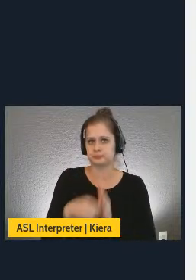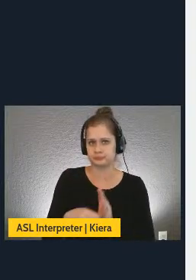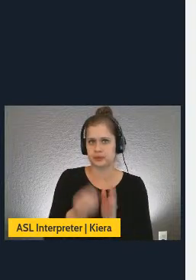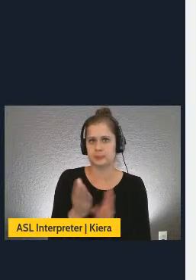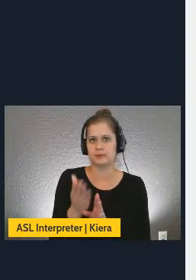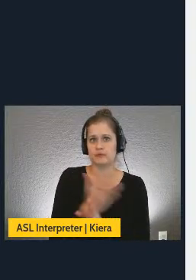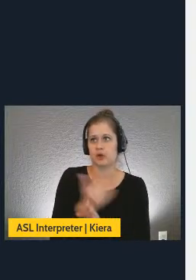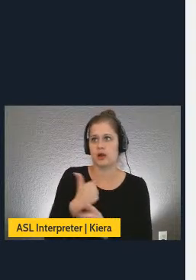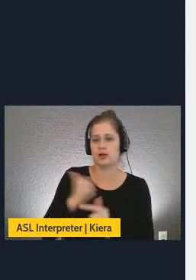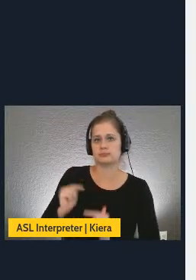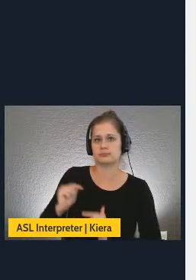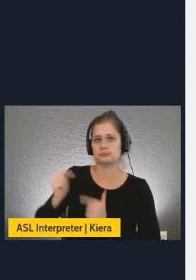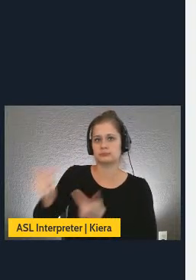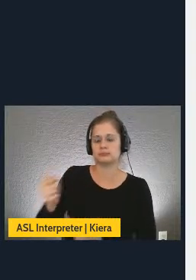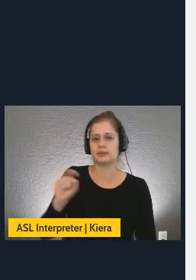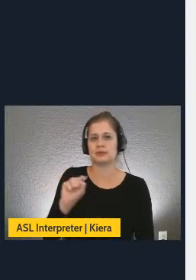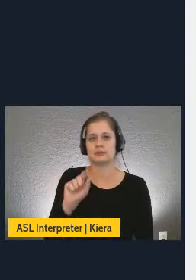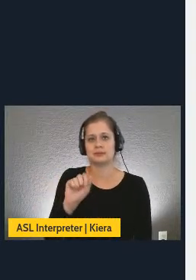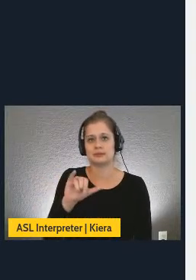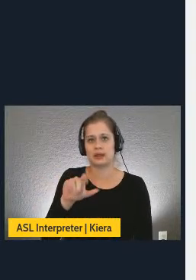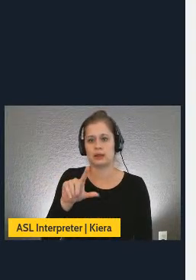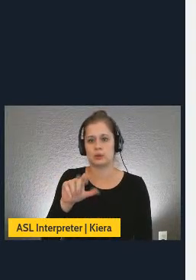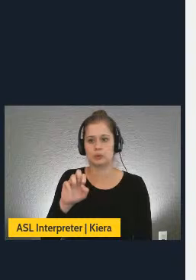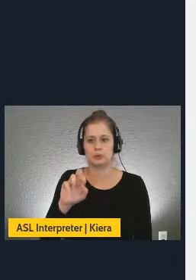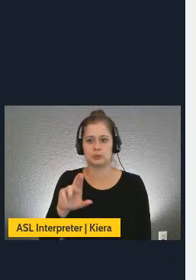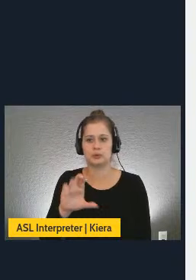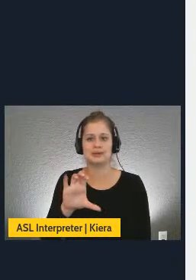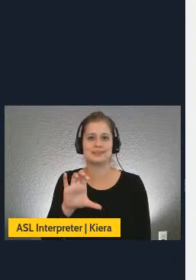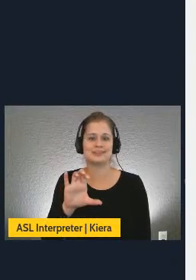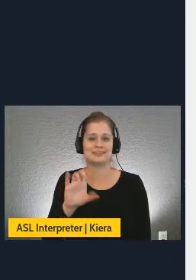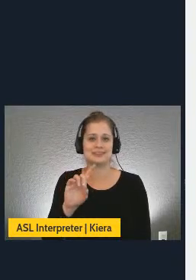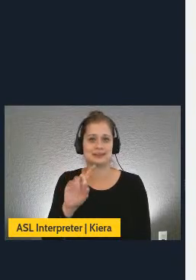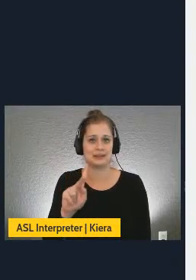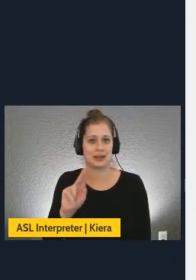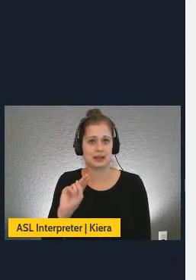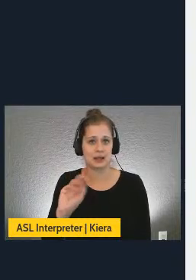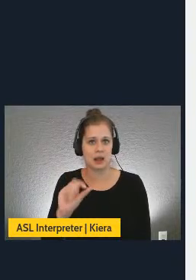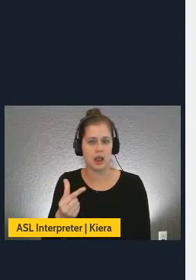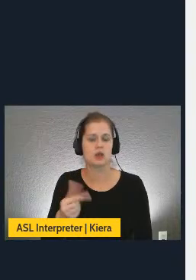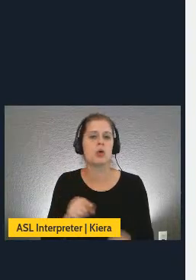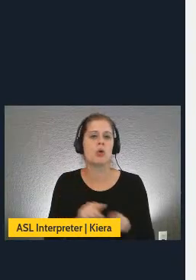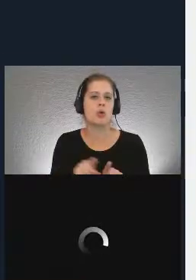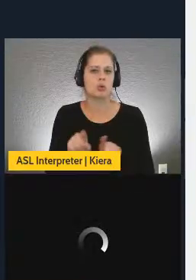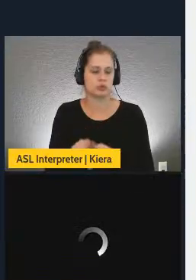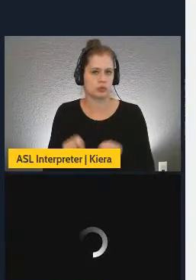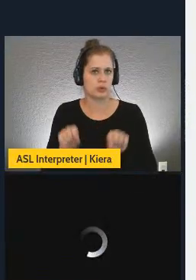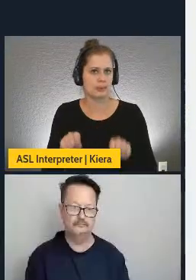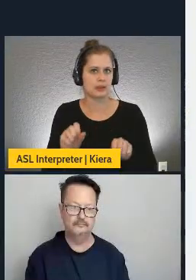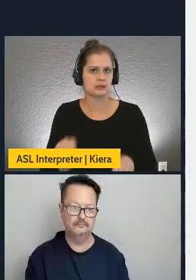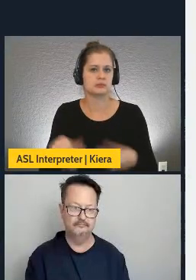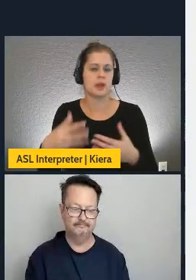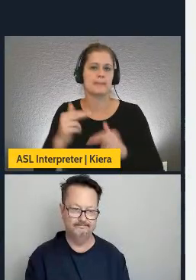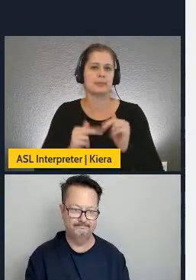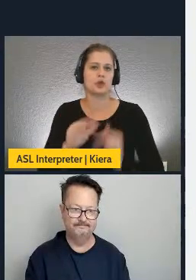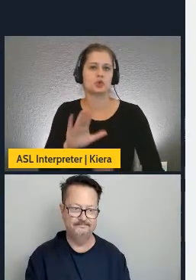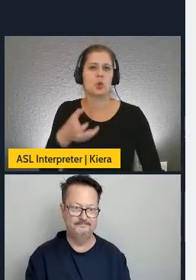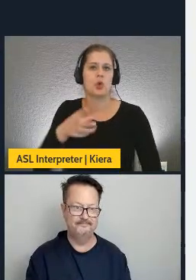off to Taylor is that CDK-nag also has the ability for you to build your own NAG